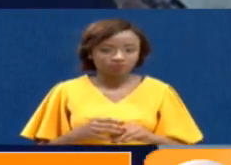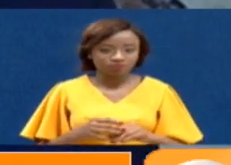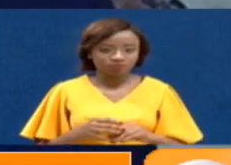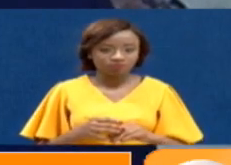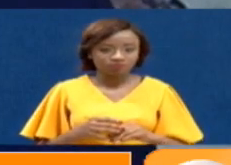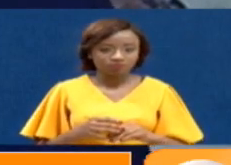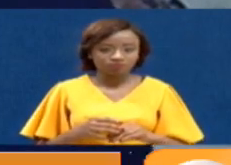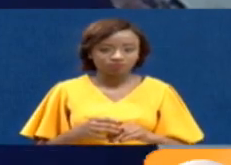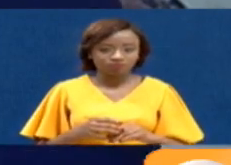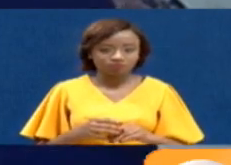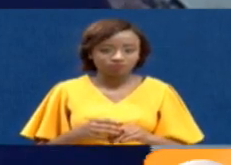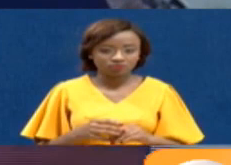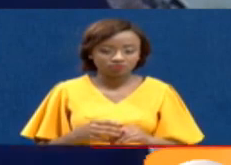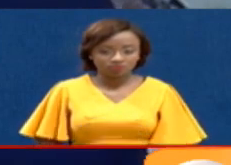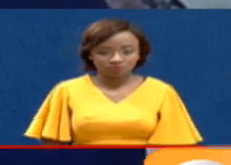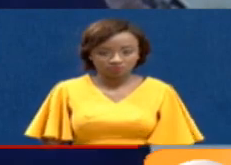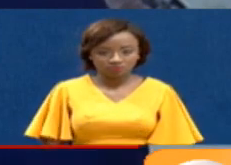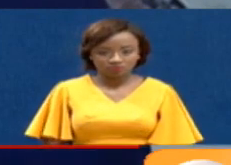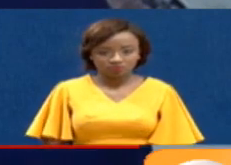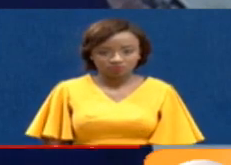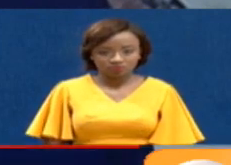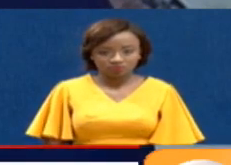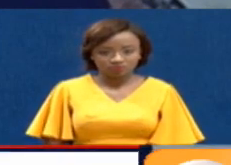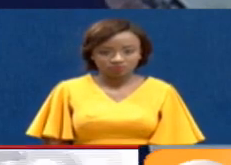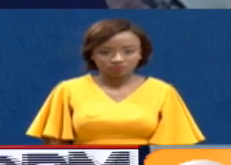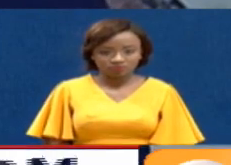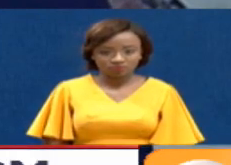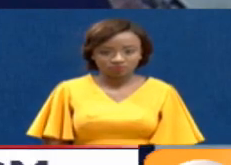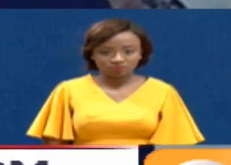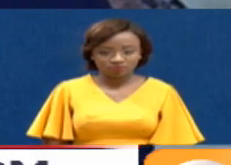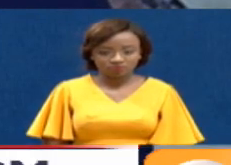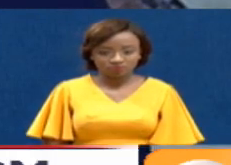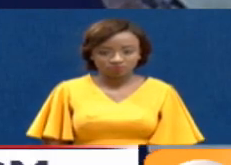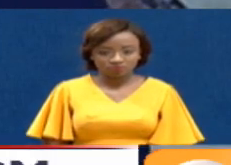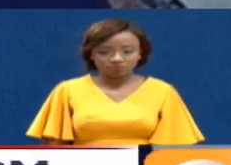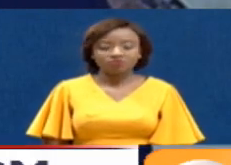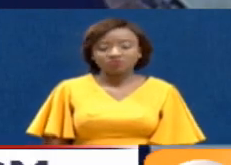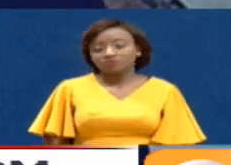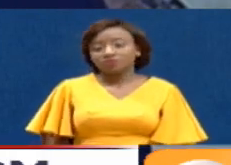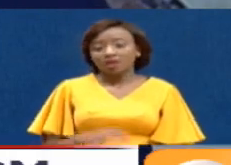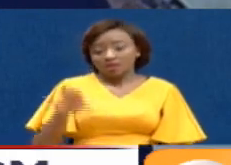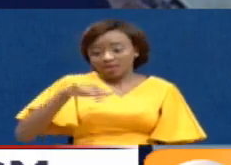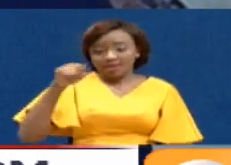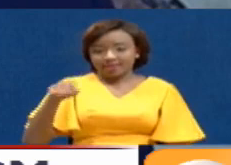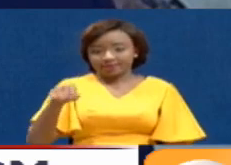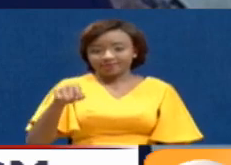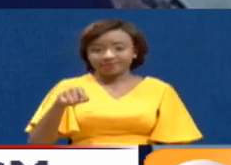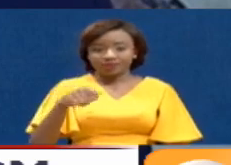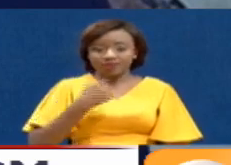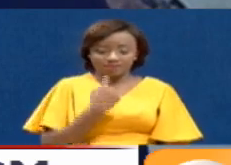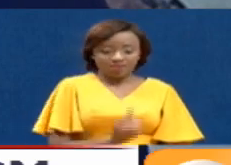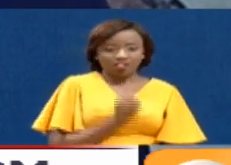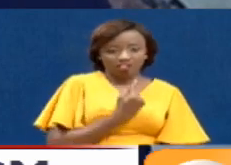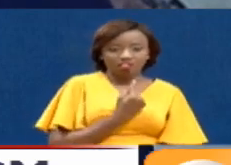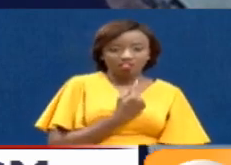Geneva, 100% locked down, apart from pharmacies and food